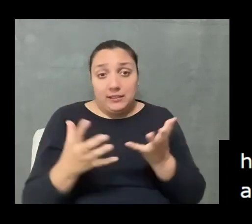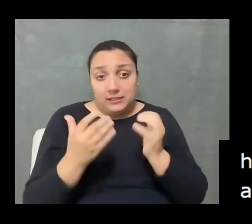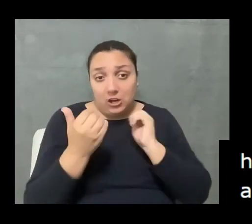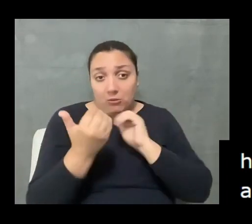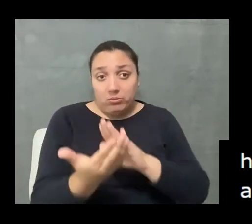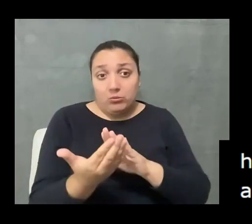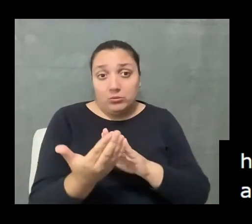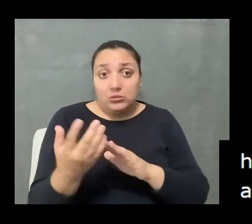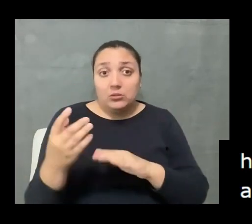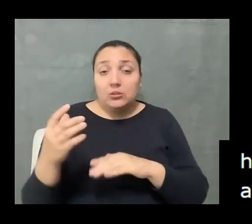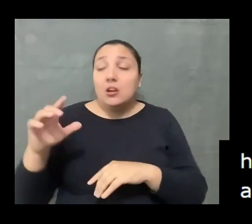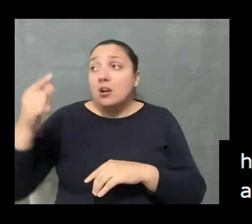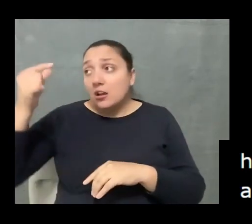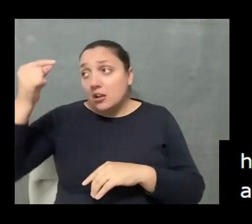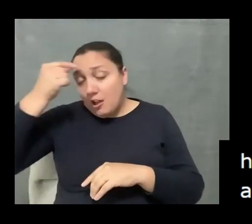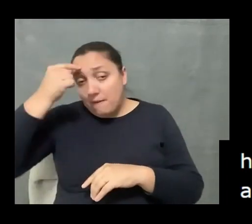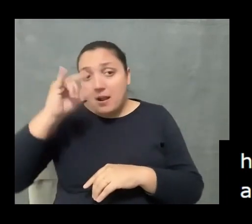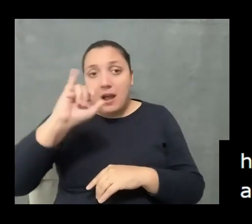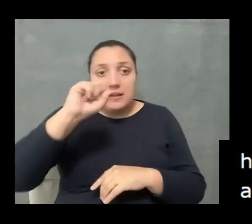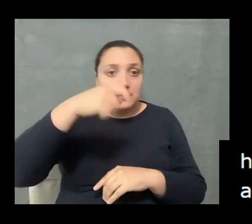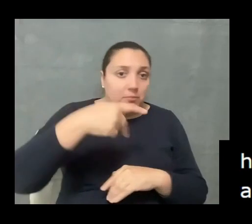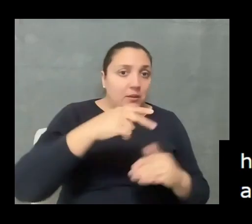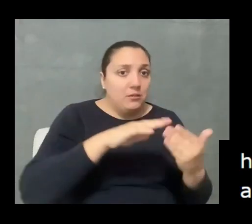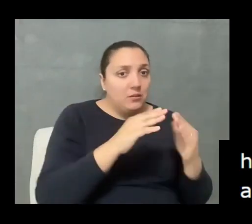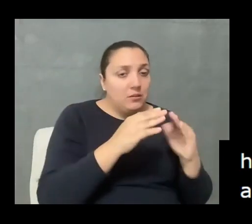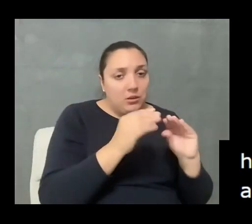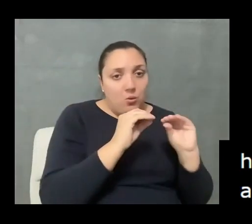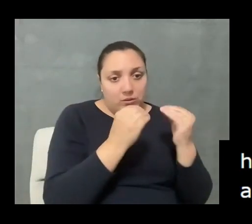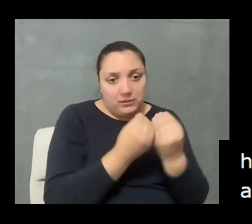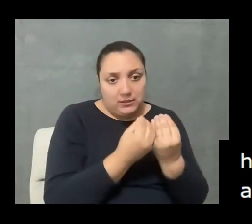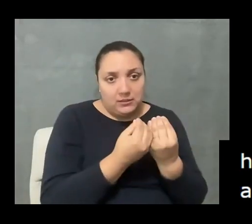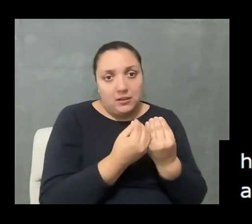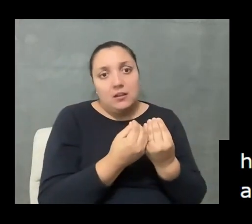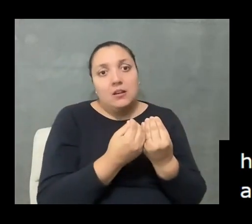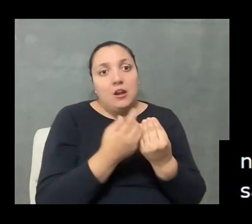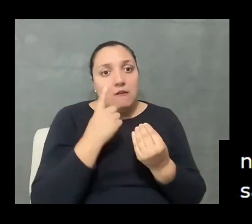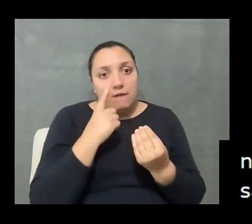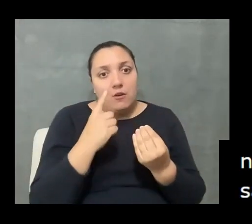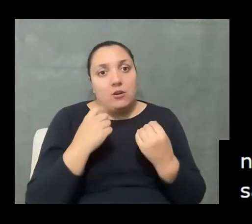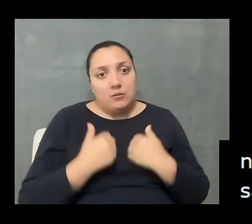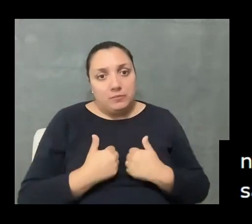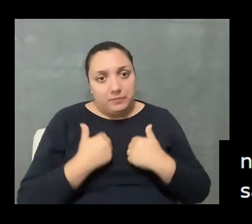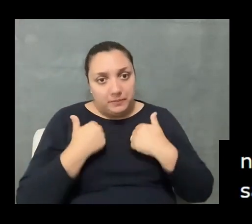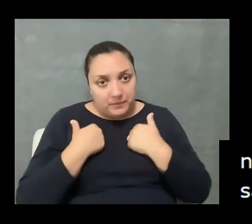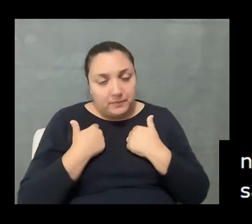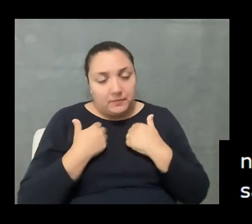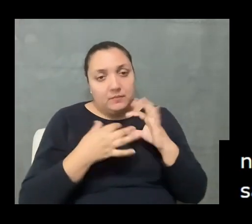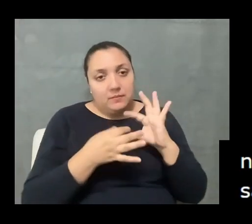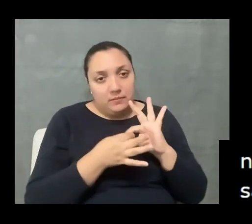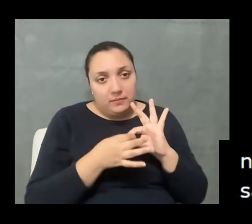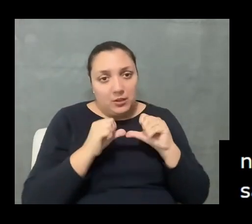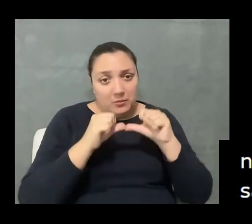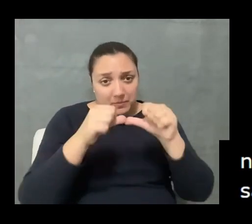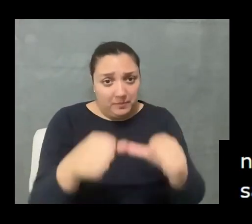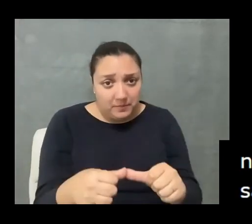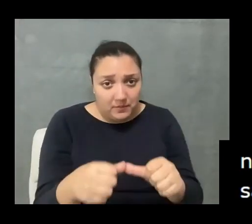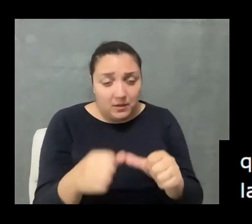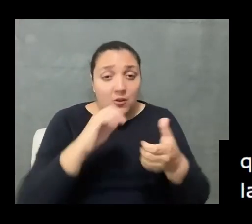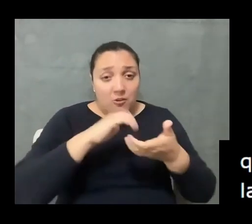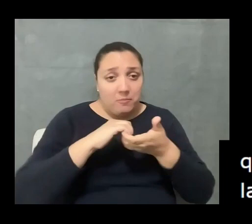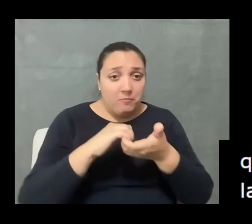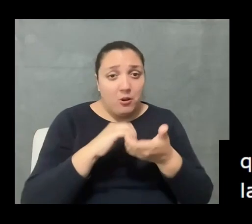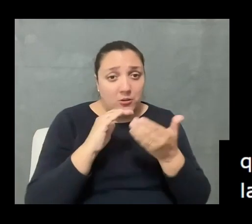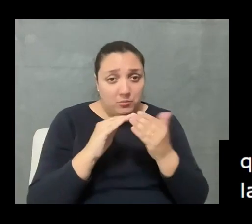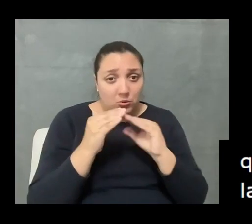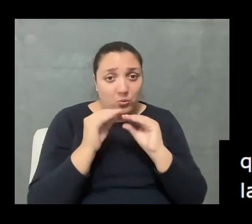government, ISPs, and community organizations to effectively get residents connected and to remain connected. We have partnerships with community organizations